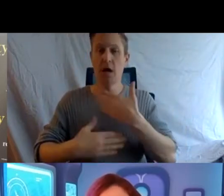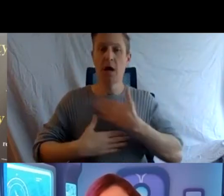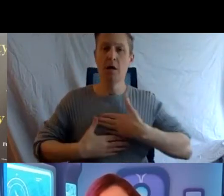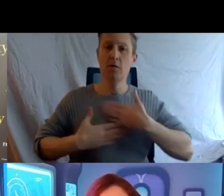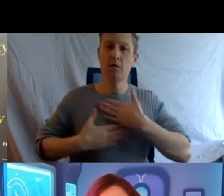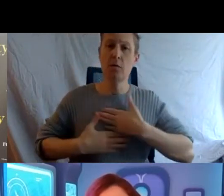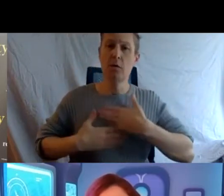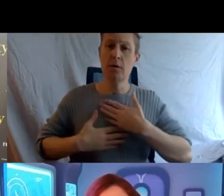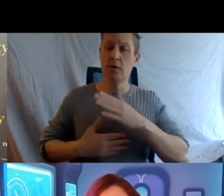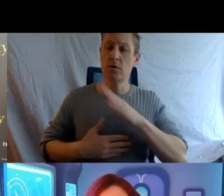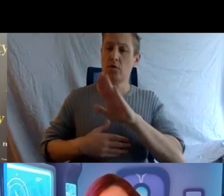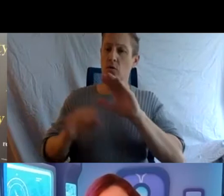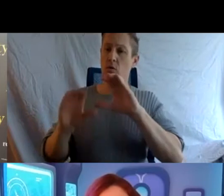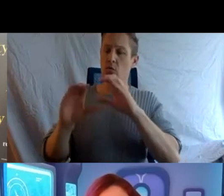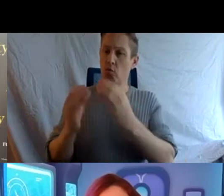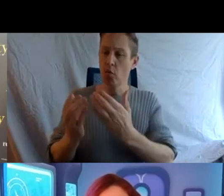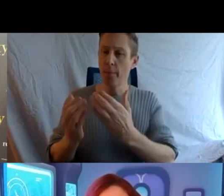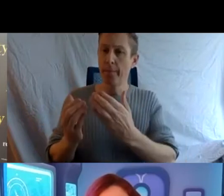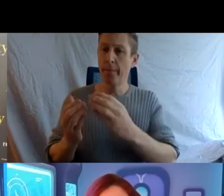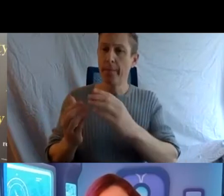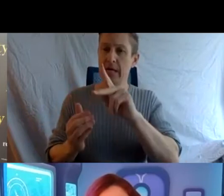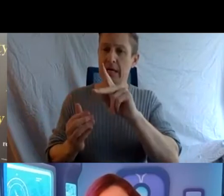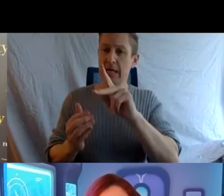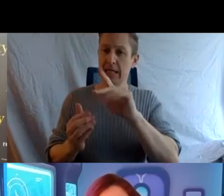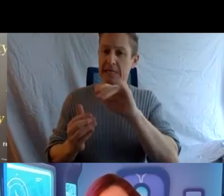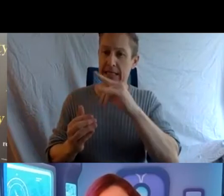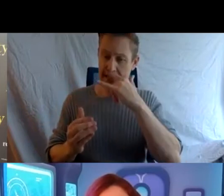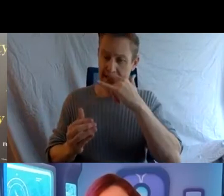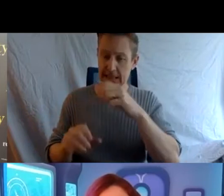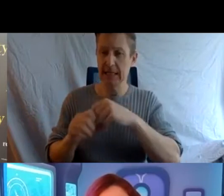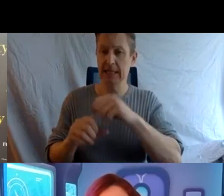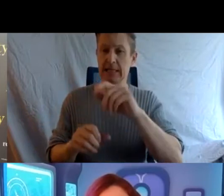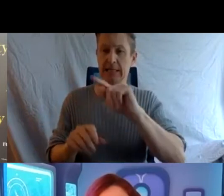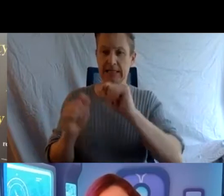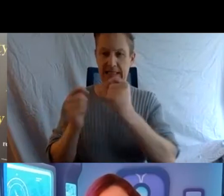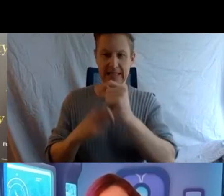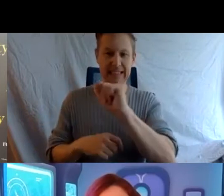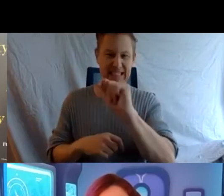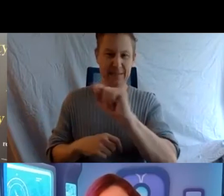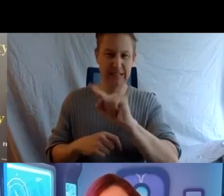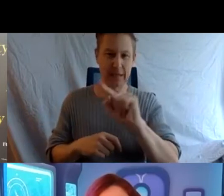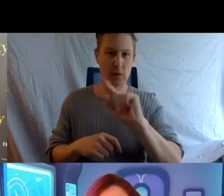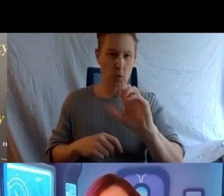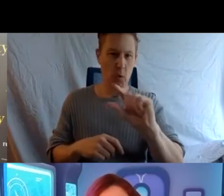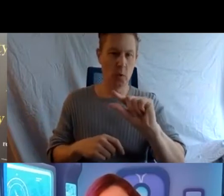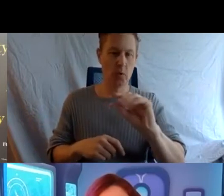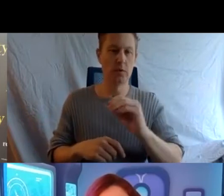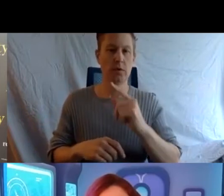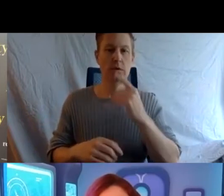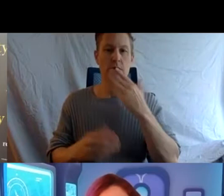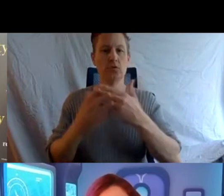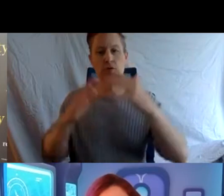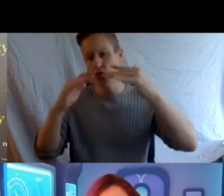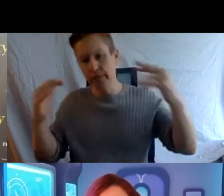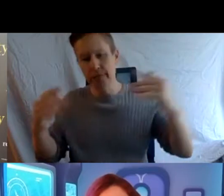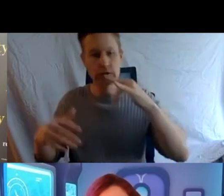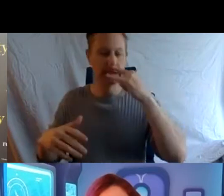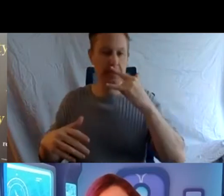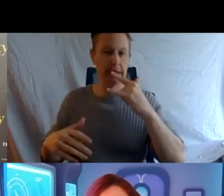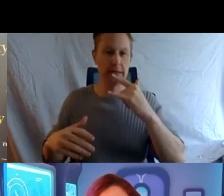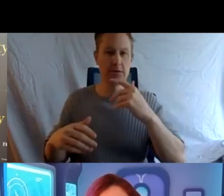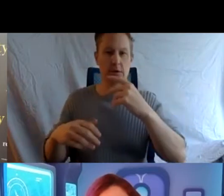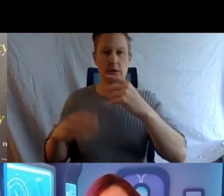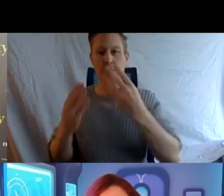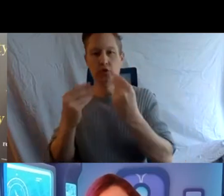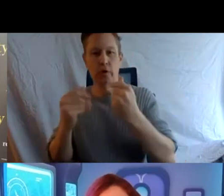the entire group of kids in Team Zenko Go at its core is just a group of diverse kids problem solving together, helping each other,